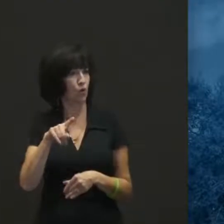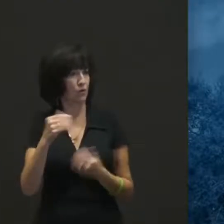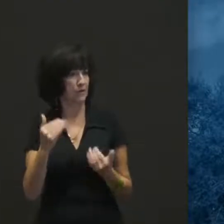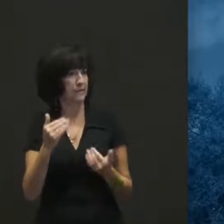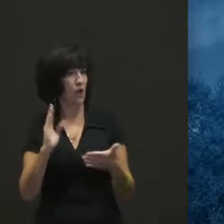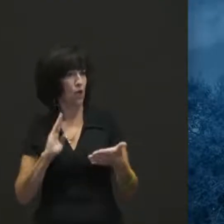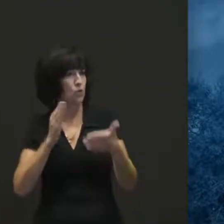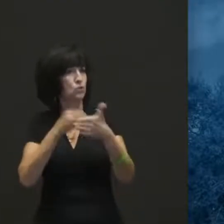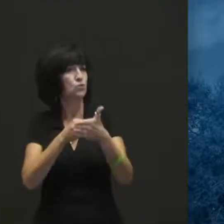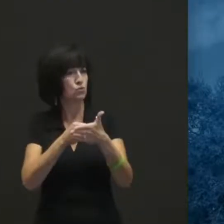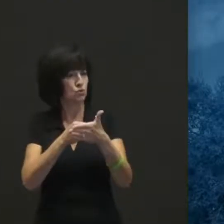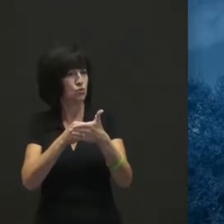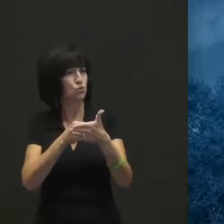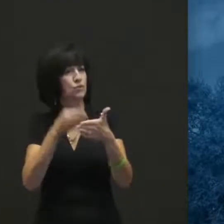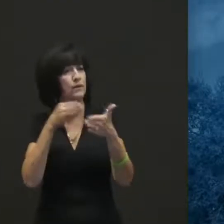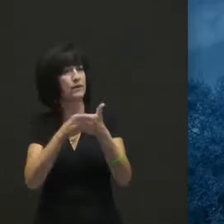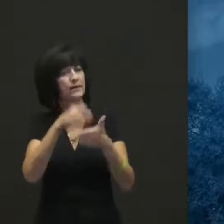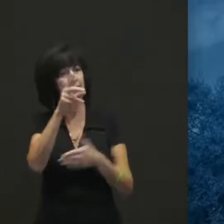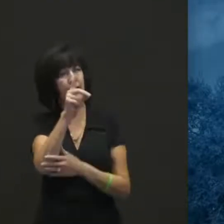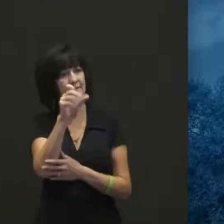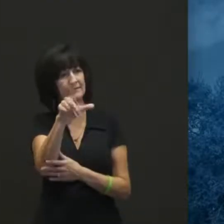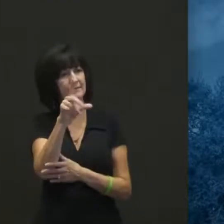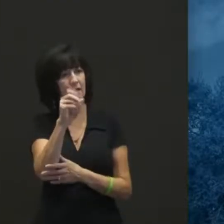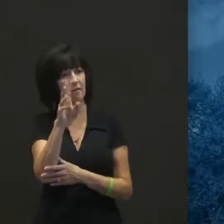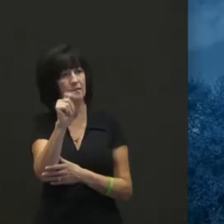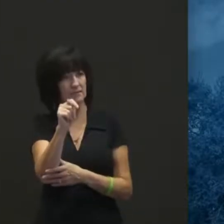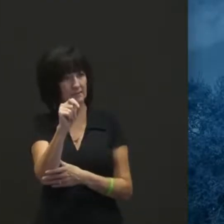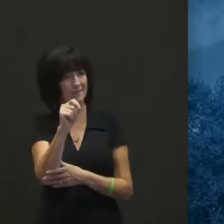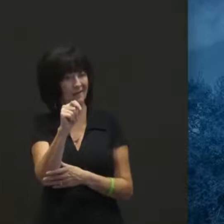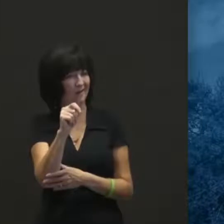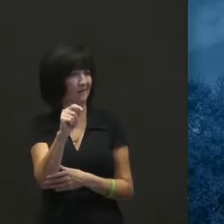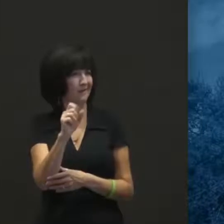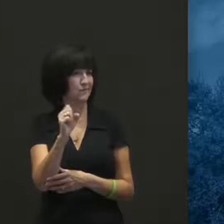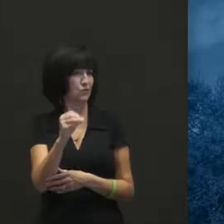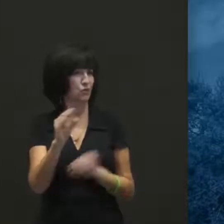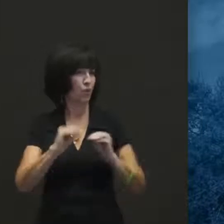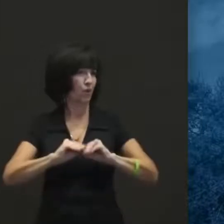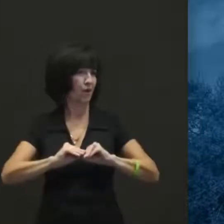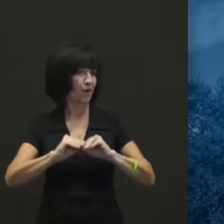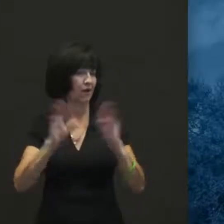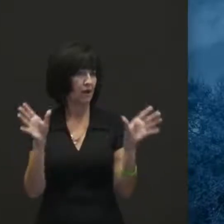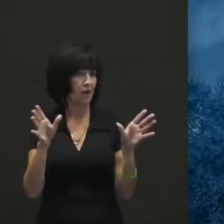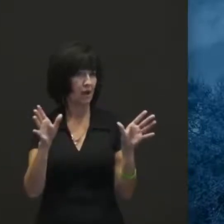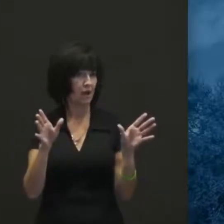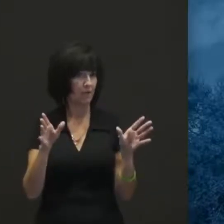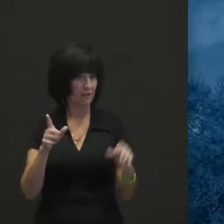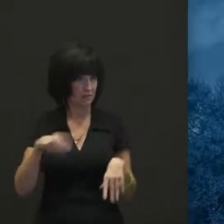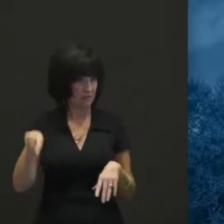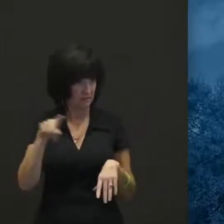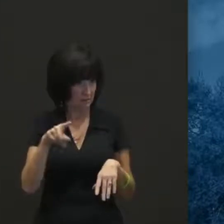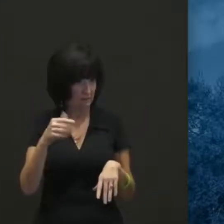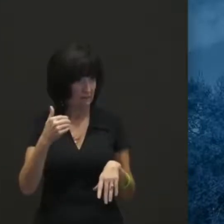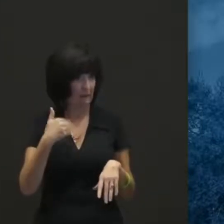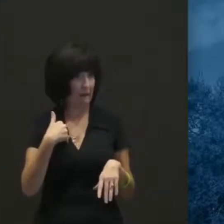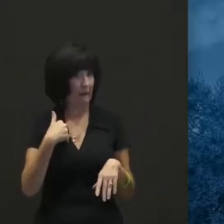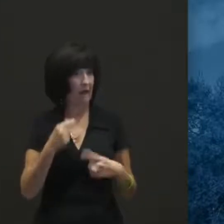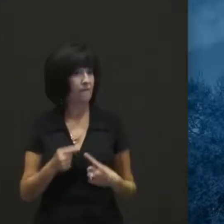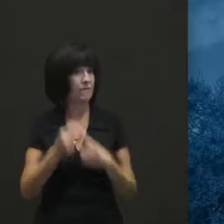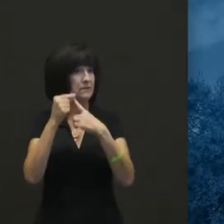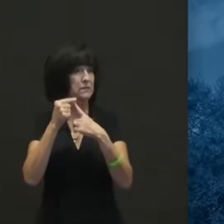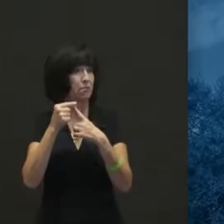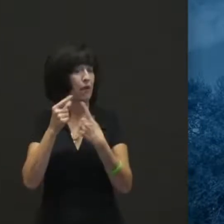lawsuit against DelDOT, which I think speaks for itself about whether they feel like they got special treatment in those